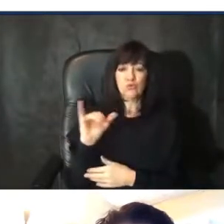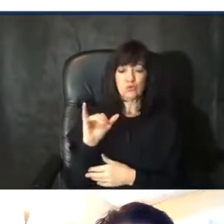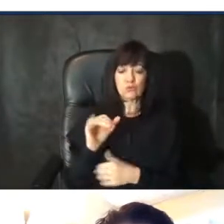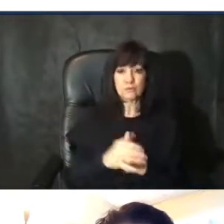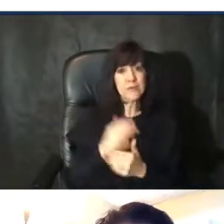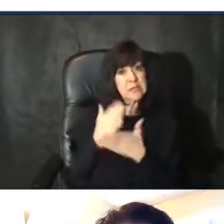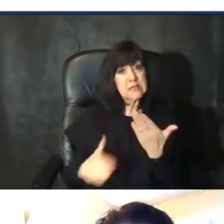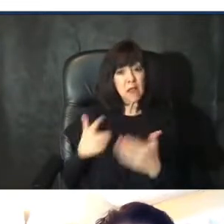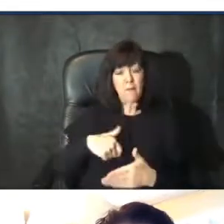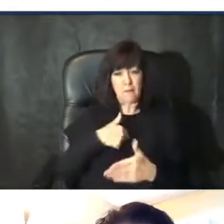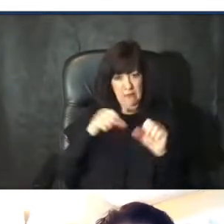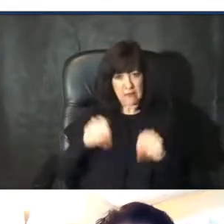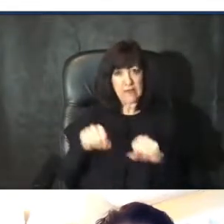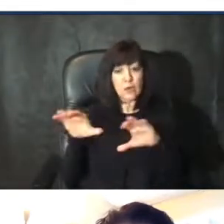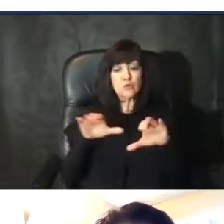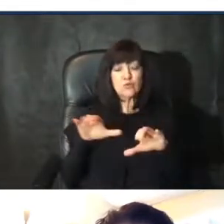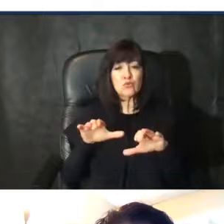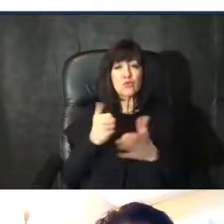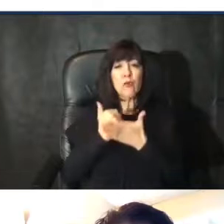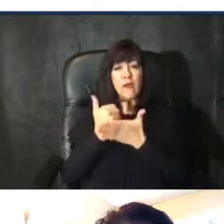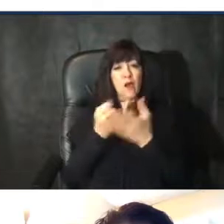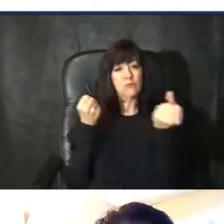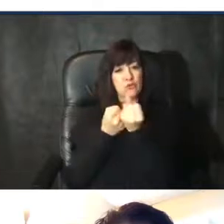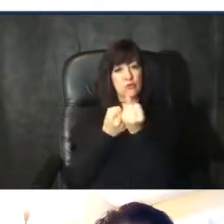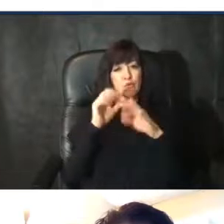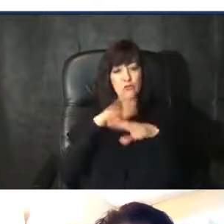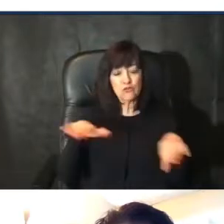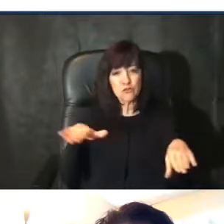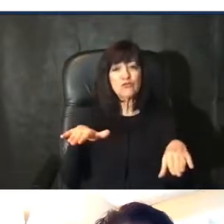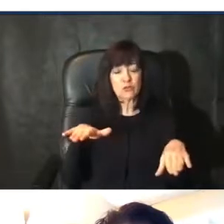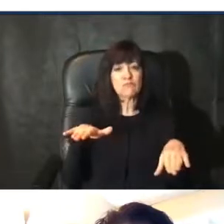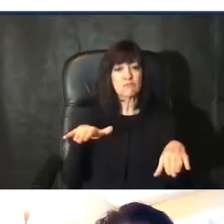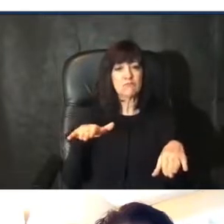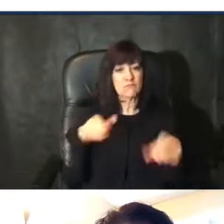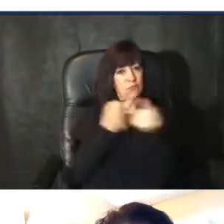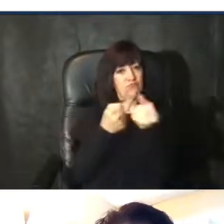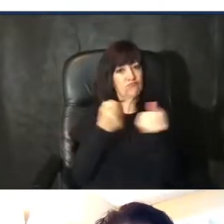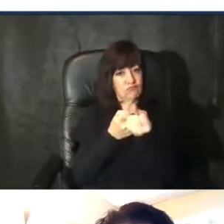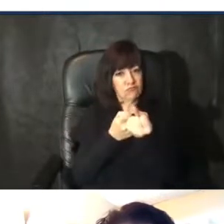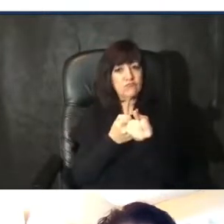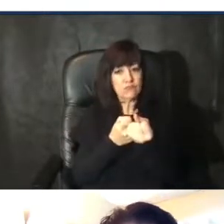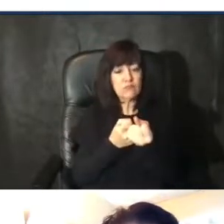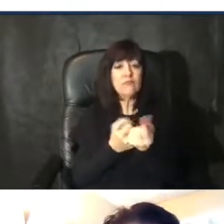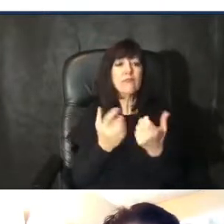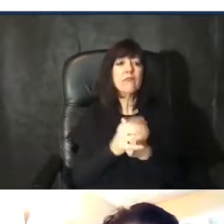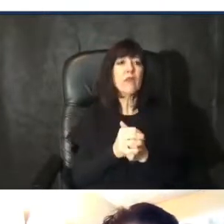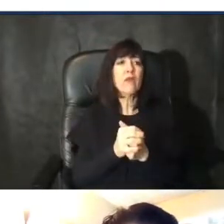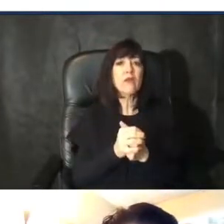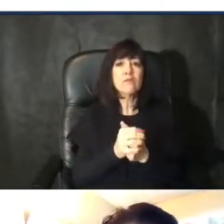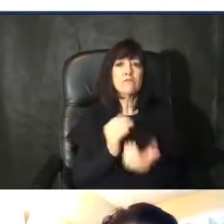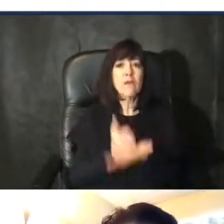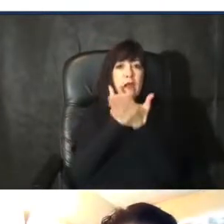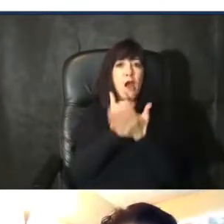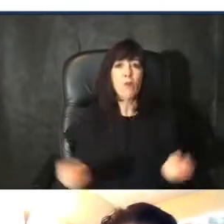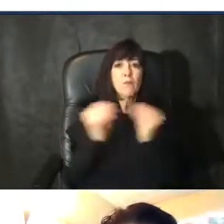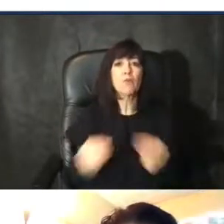to support children, to help promote good mental health, to help them if they're experiencing signs and